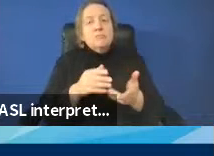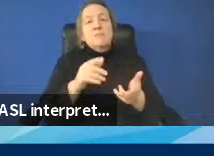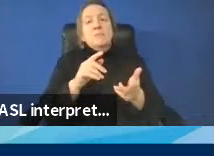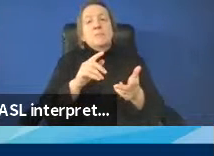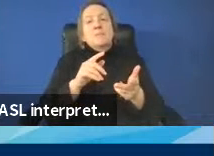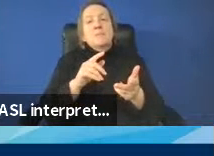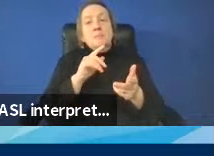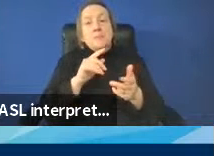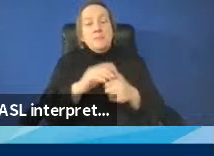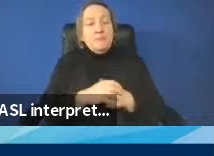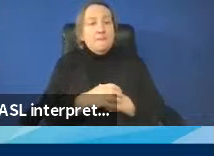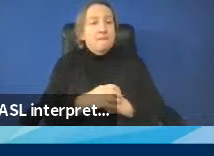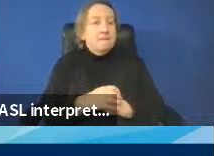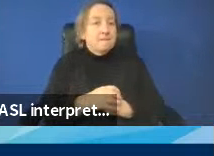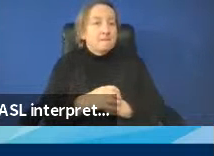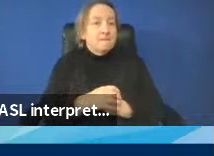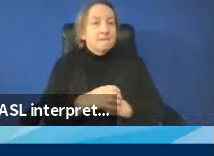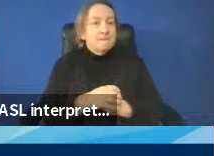in the river.